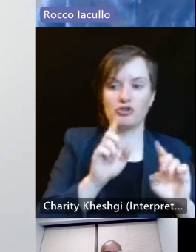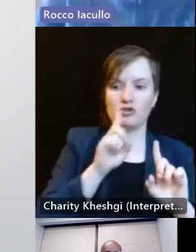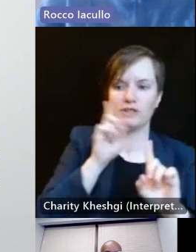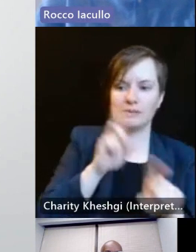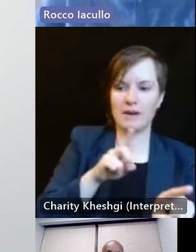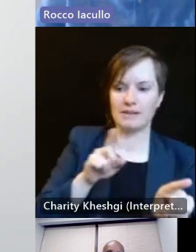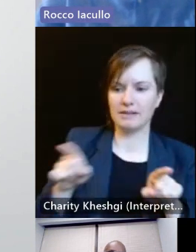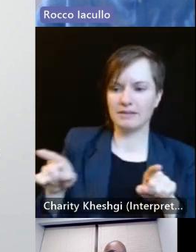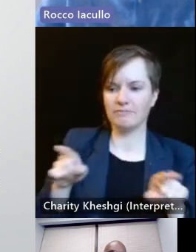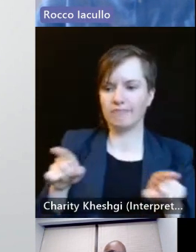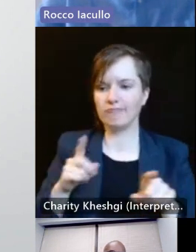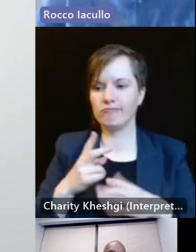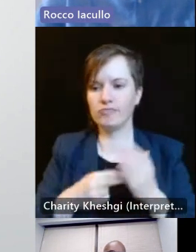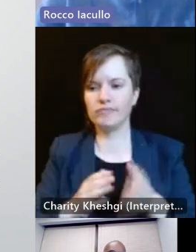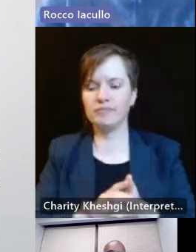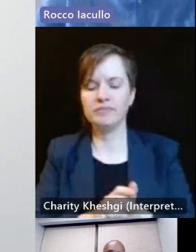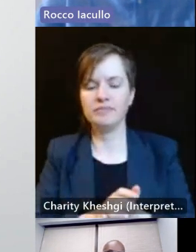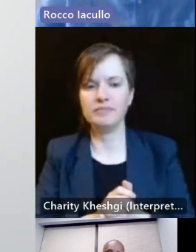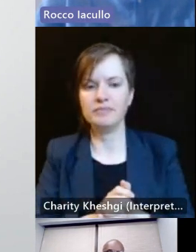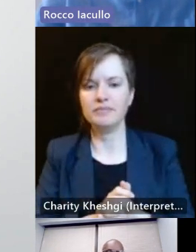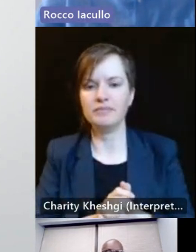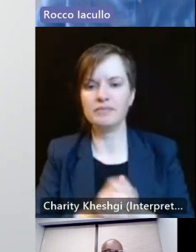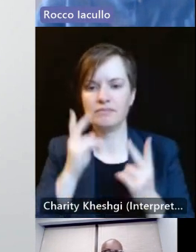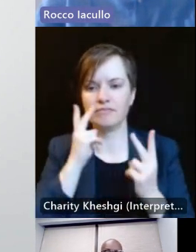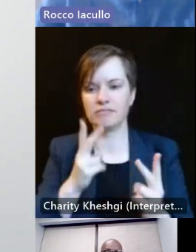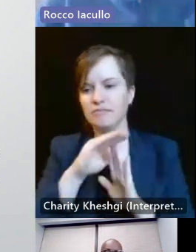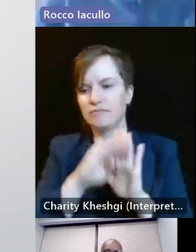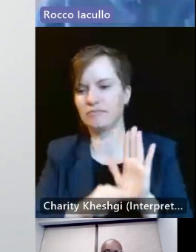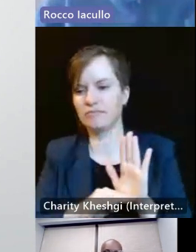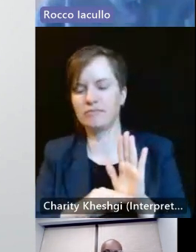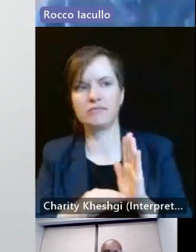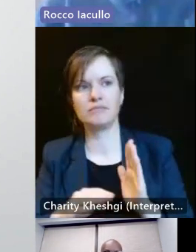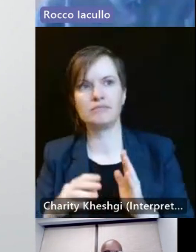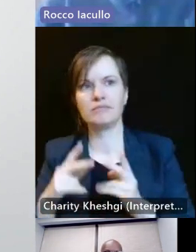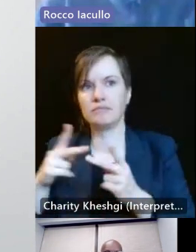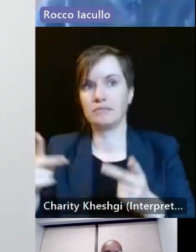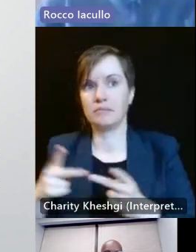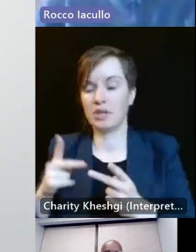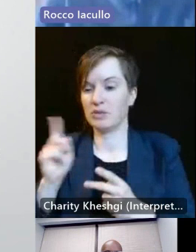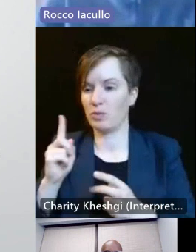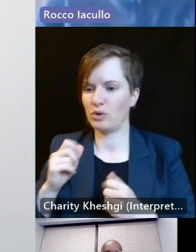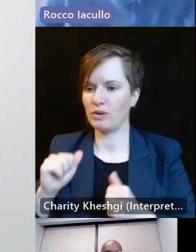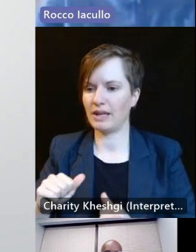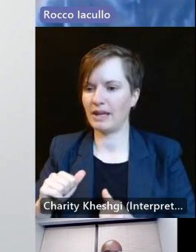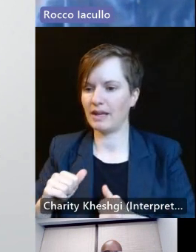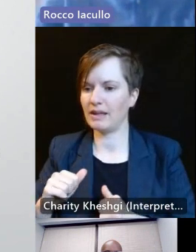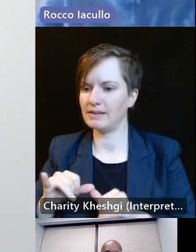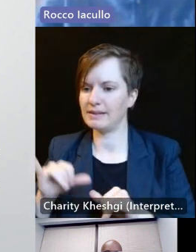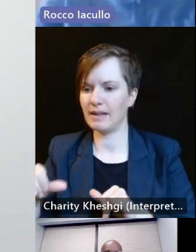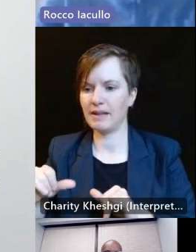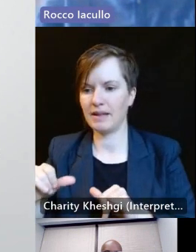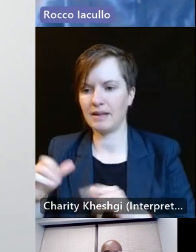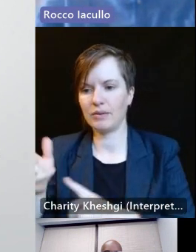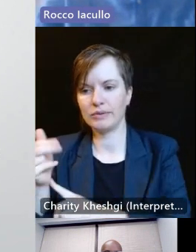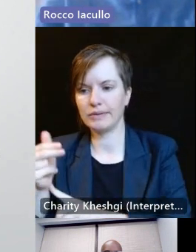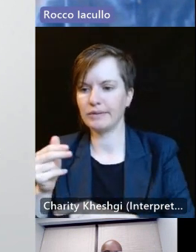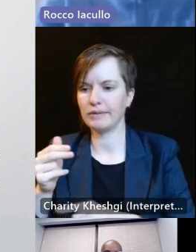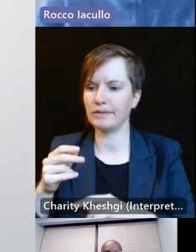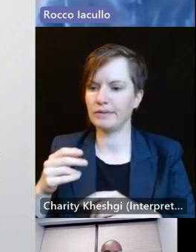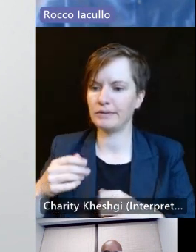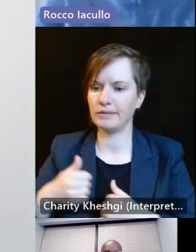see here places of lodging, the professional office of a healthcare provider, hospital, or other